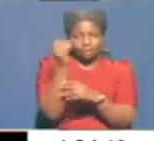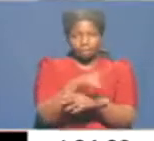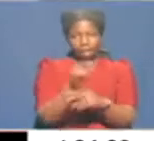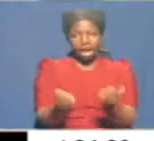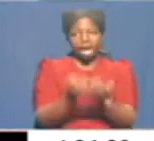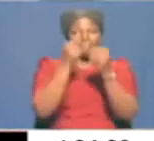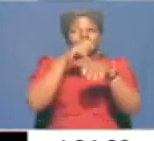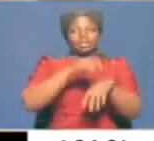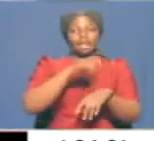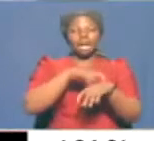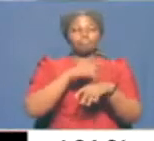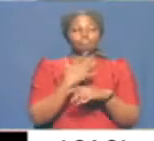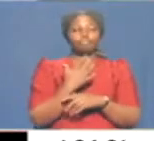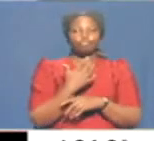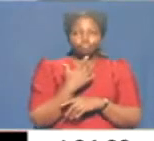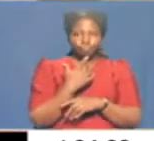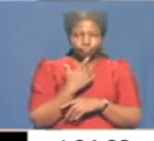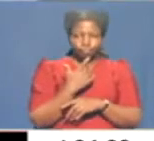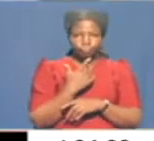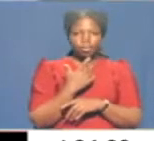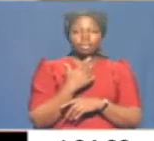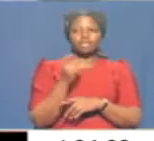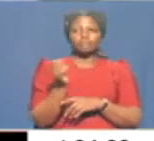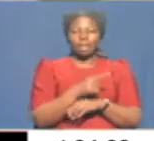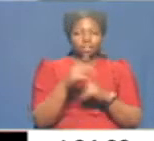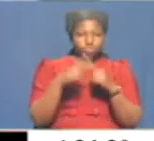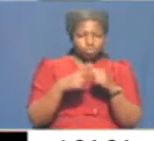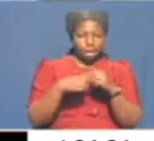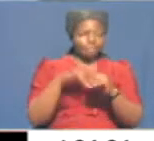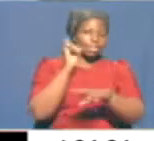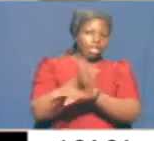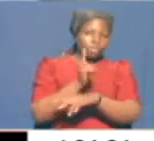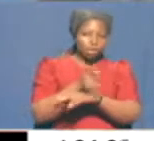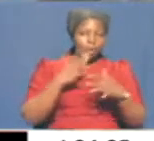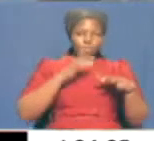Joseph Irungu early July warned that those who were encroaching